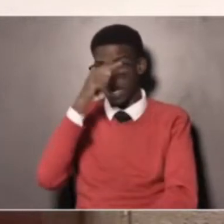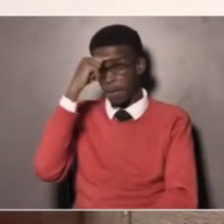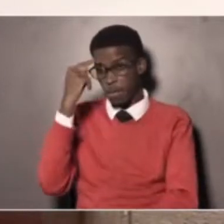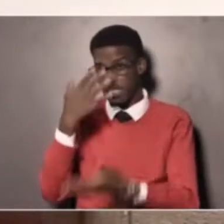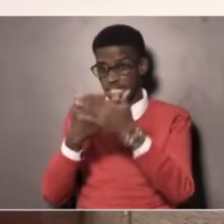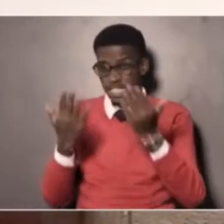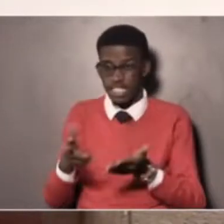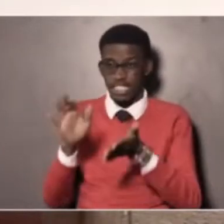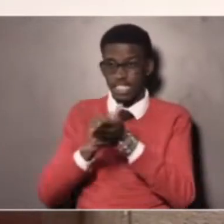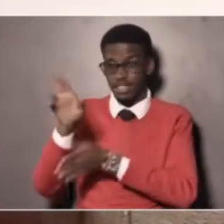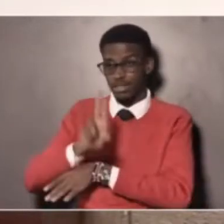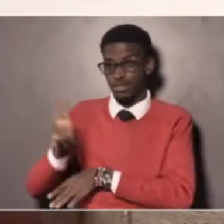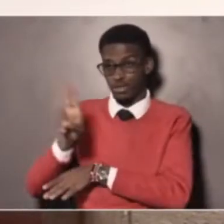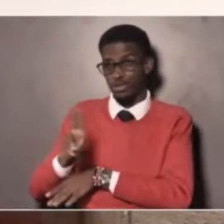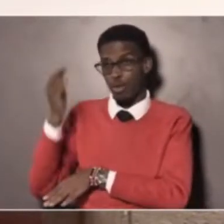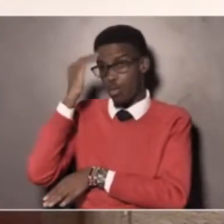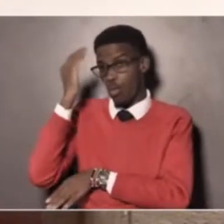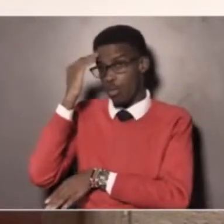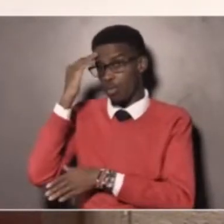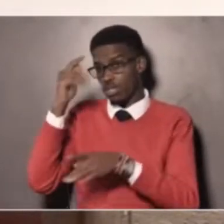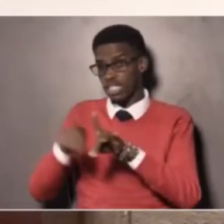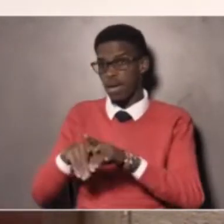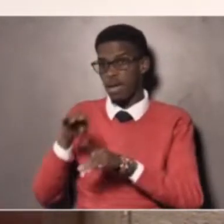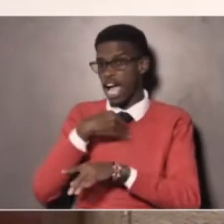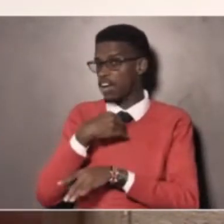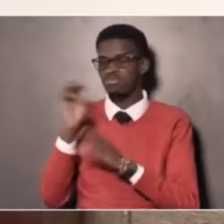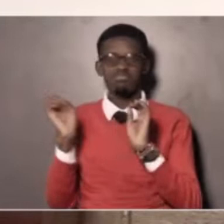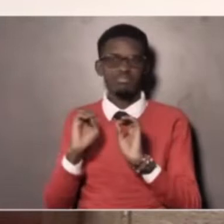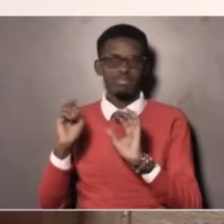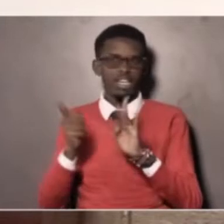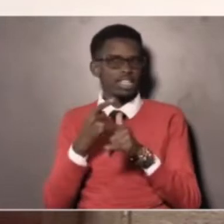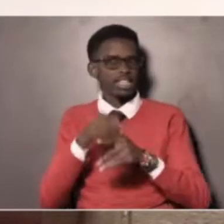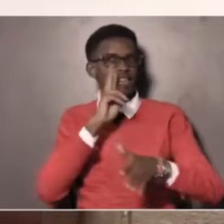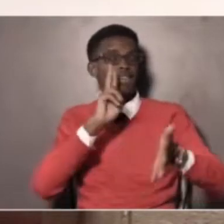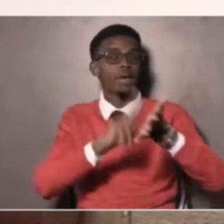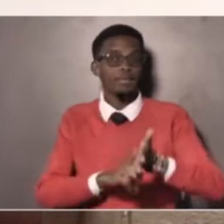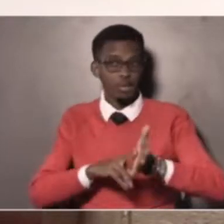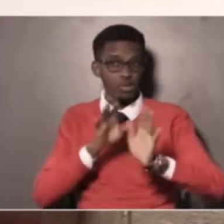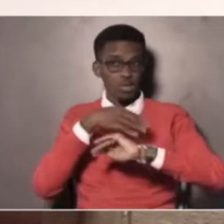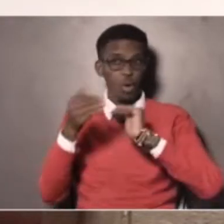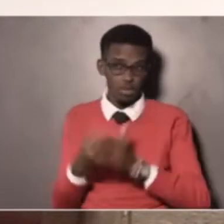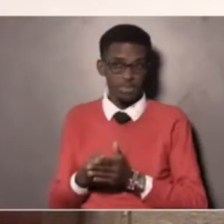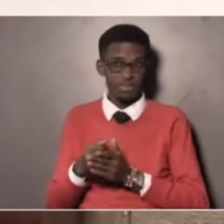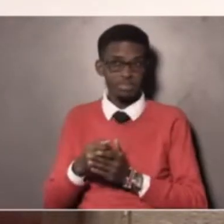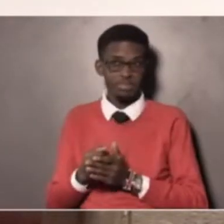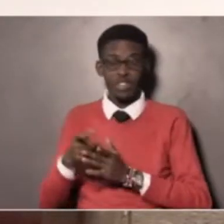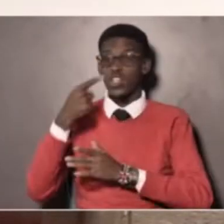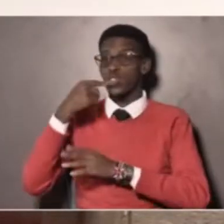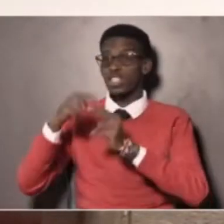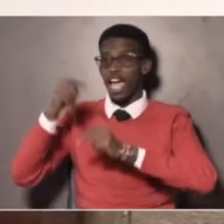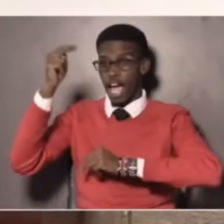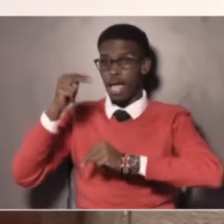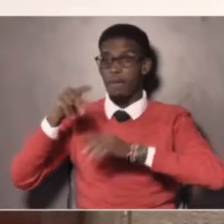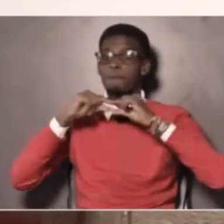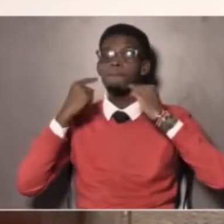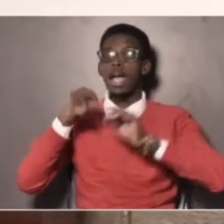they were accusing Stephen of, he had not even done them. He had not even thought about them at all. So the high priest asked